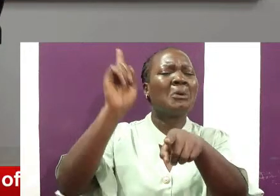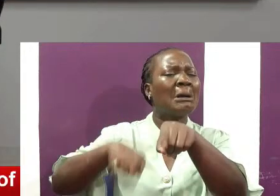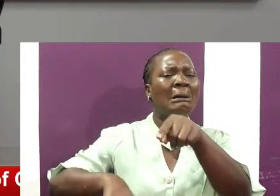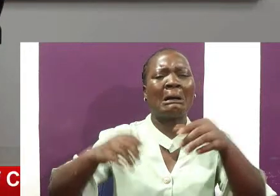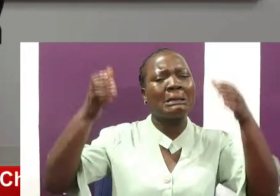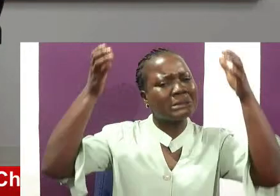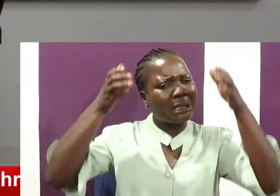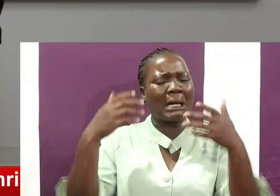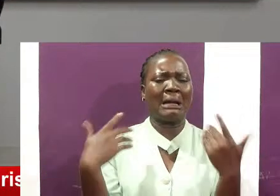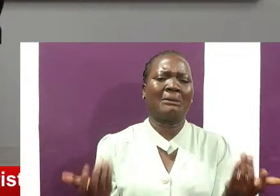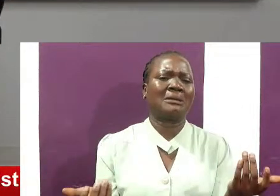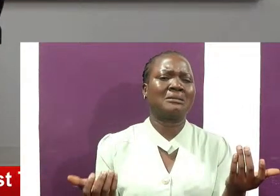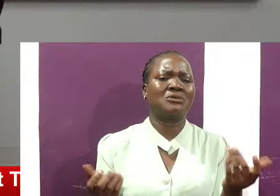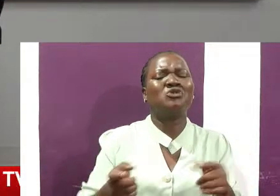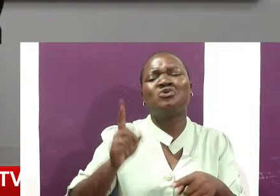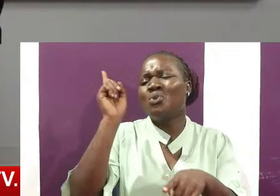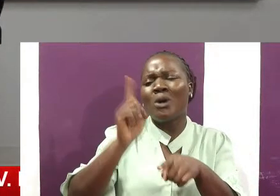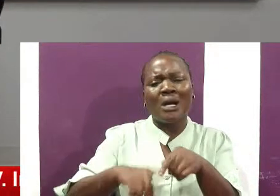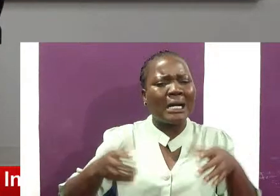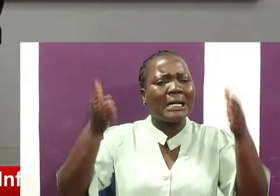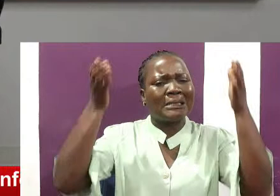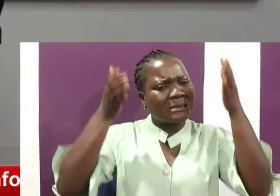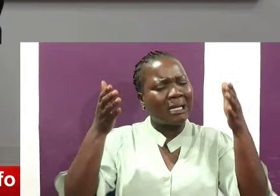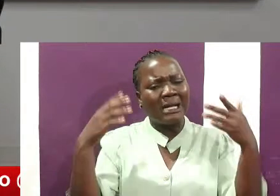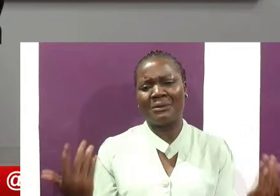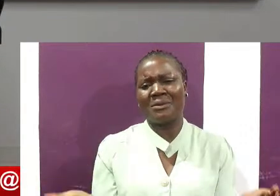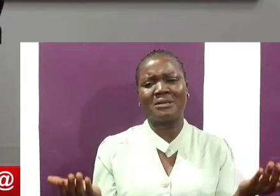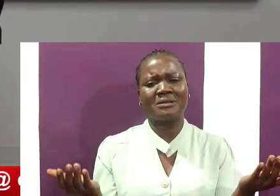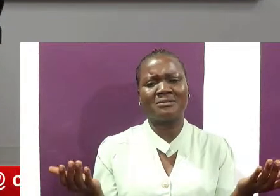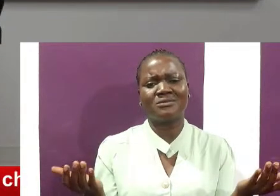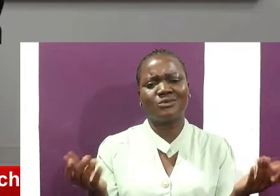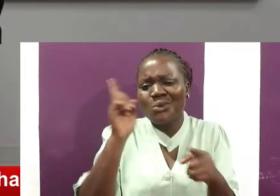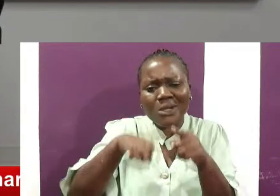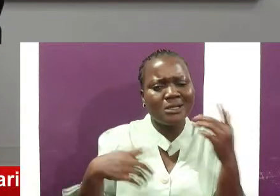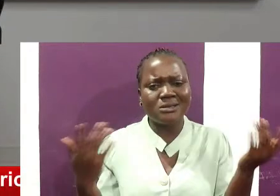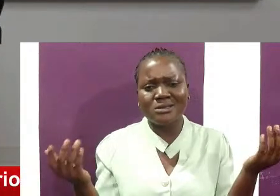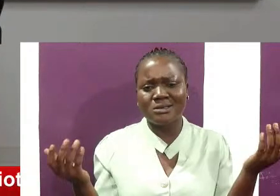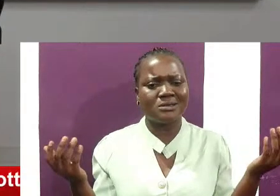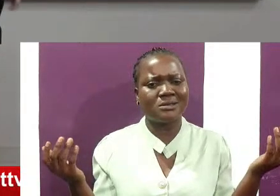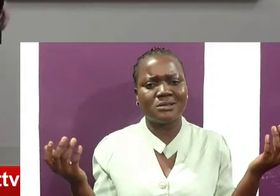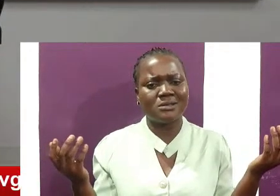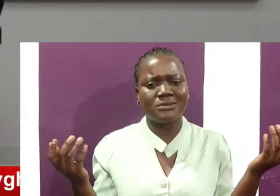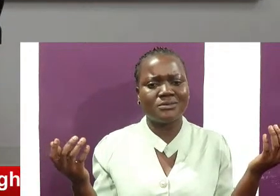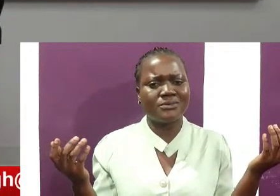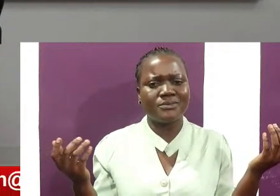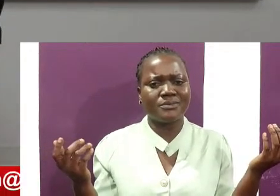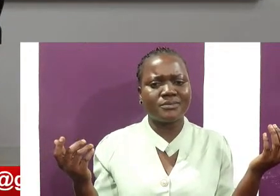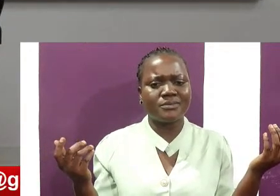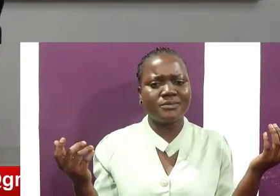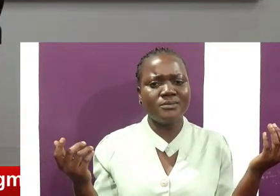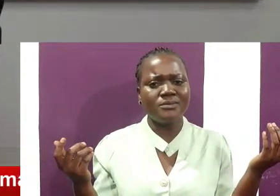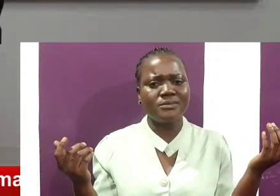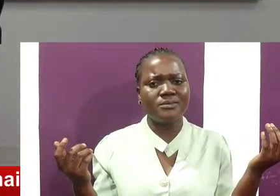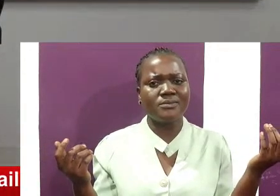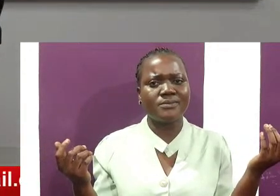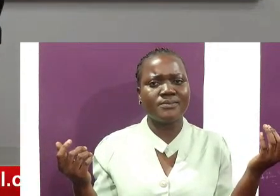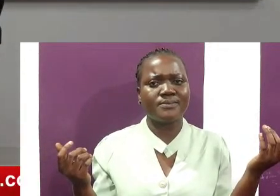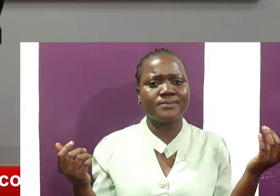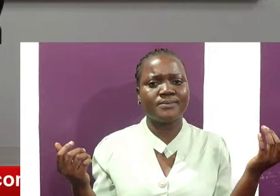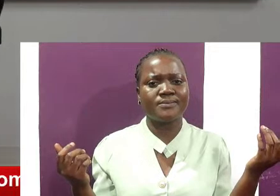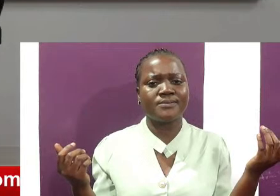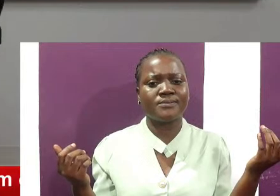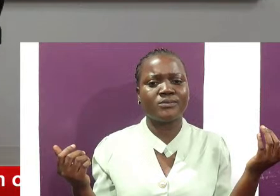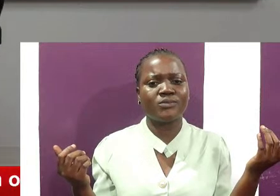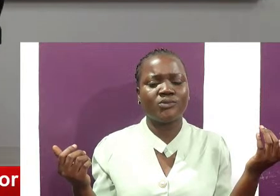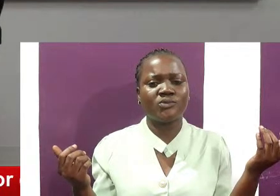However, when he, the Spirit of truth, has come, he will guide you into all truth, for he will not speak on his own authority, but whatever he